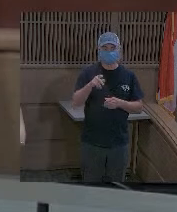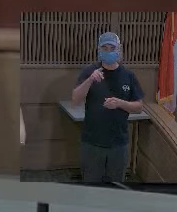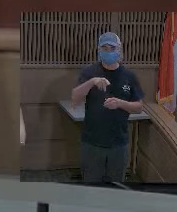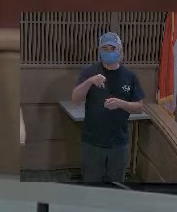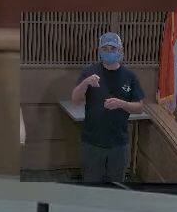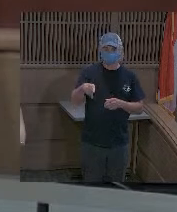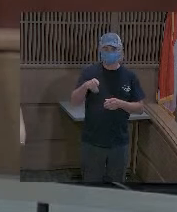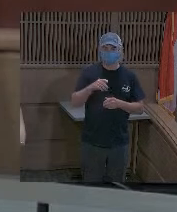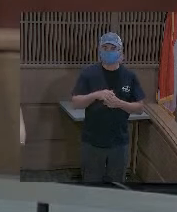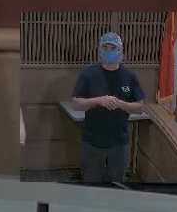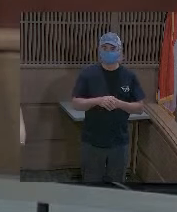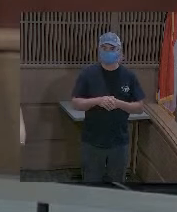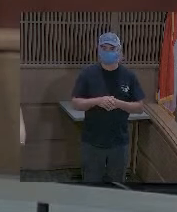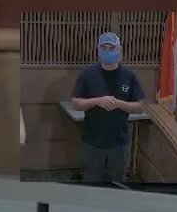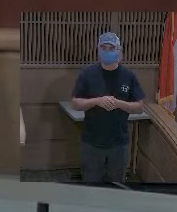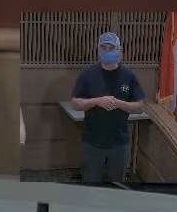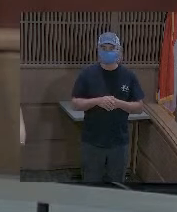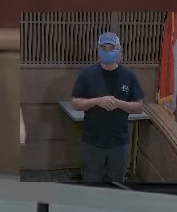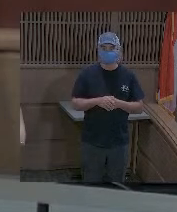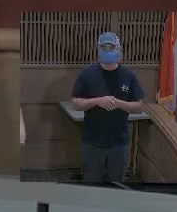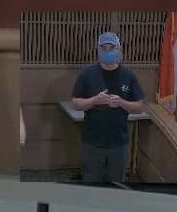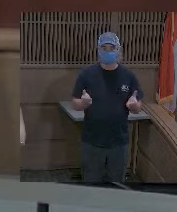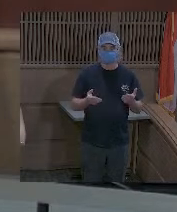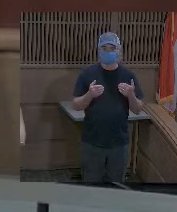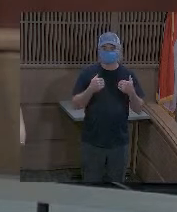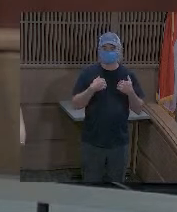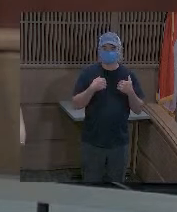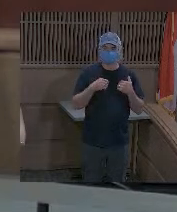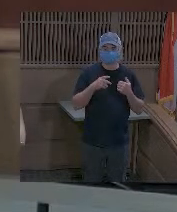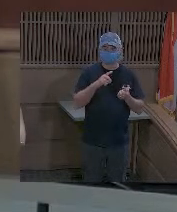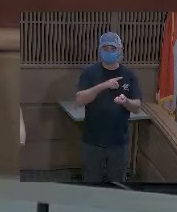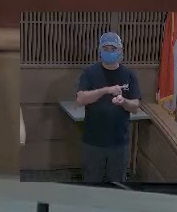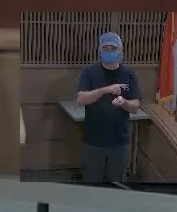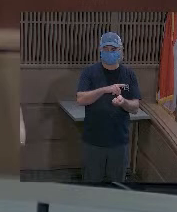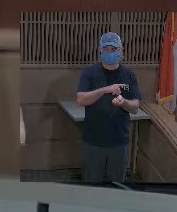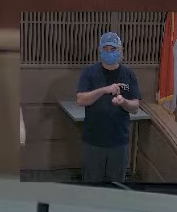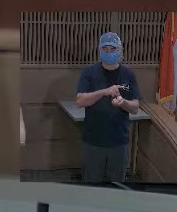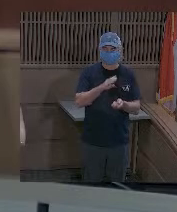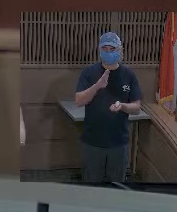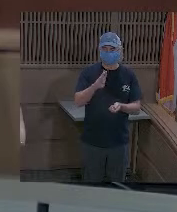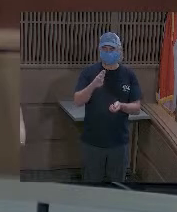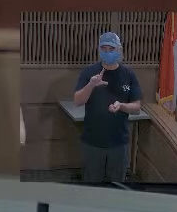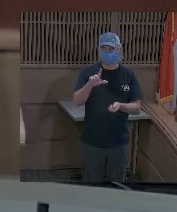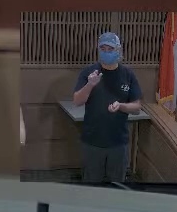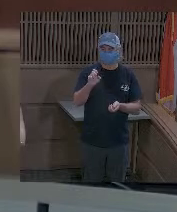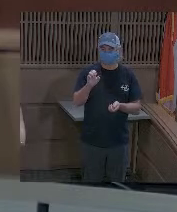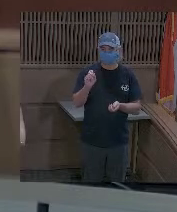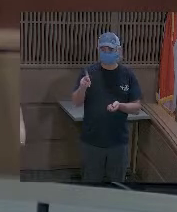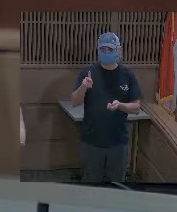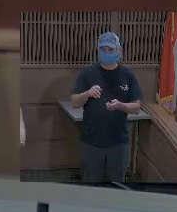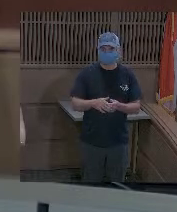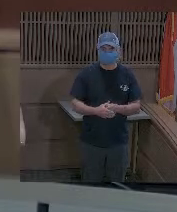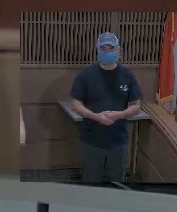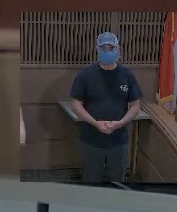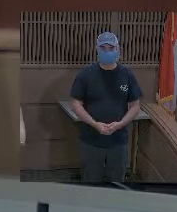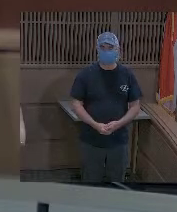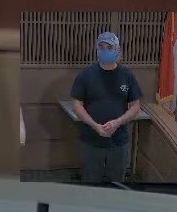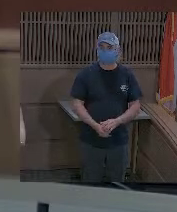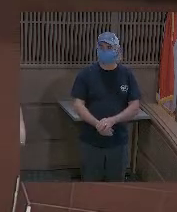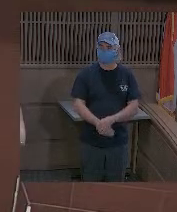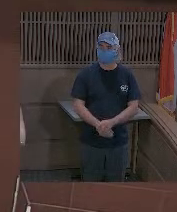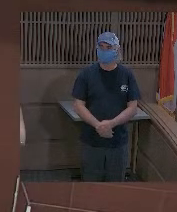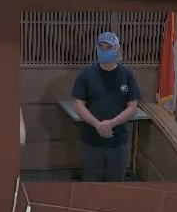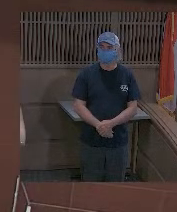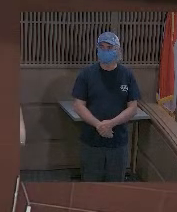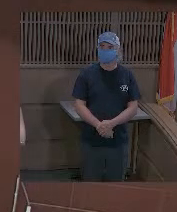Memorial Hospital. Fortunate to have with us today the Chairman of the Emergency Department, Dr. James Black,